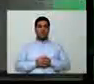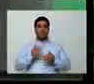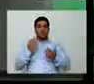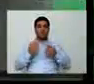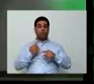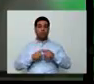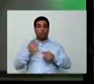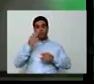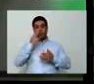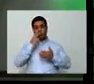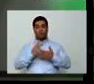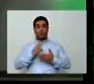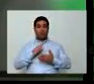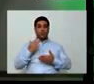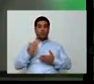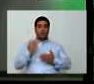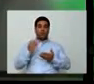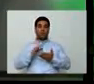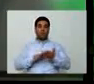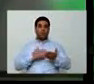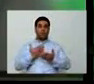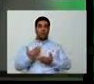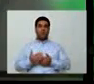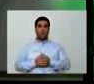Agar bu videolavhani tomosha qilgan bo'lsangiz, unda davom etamiz.